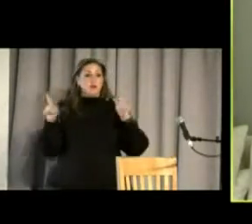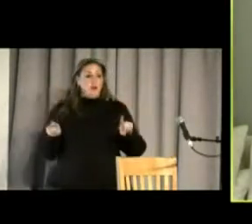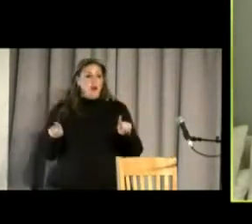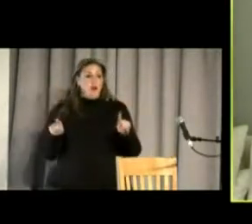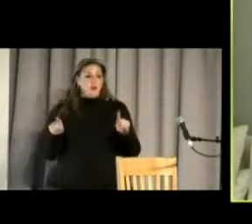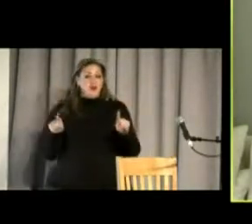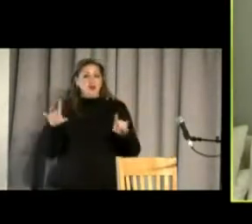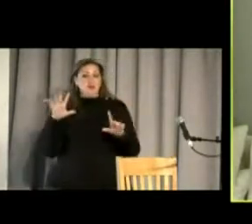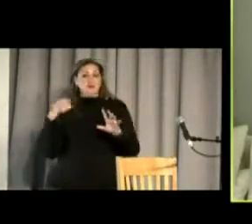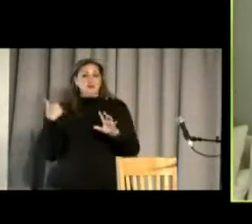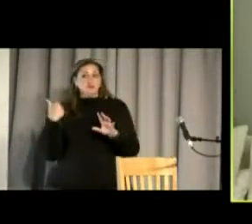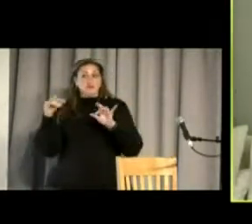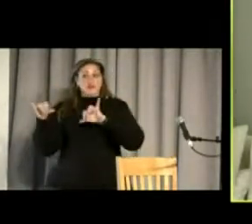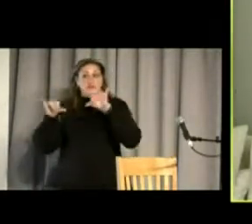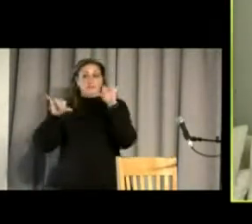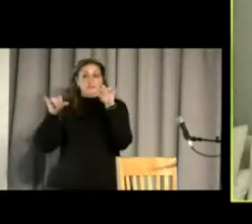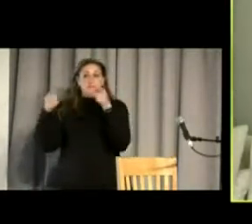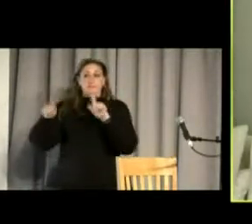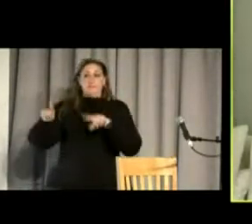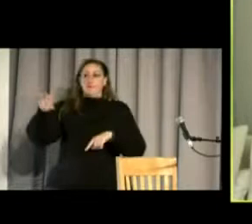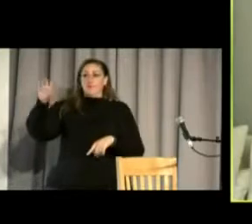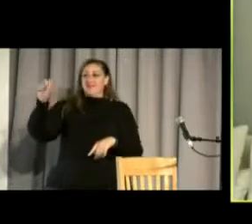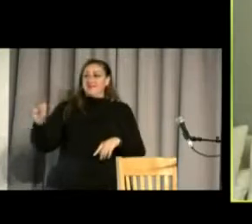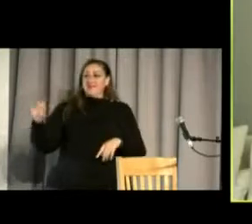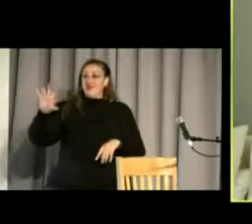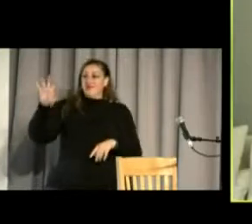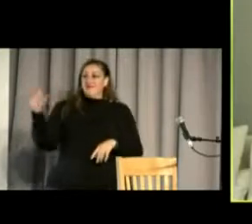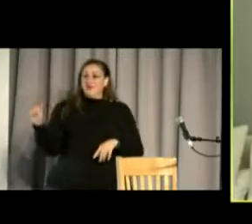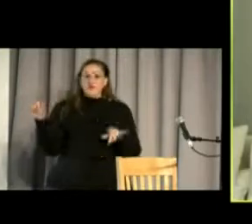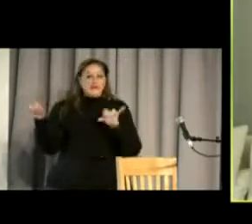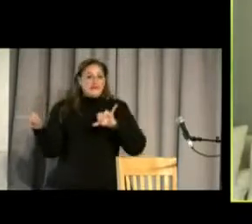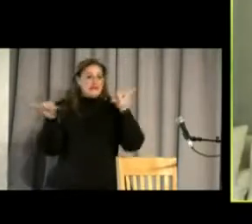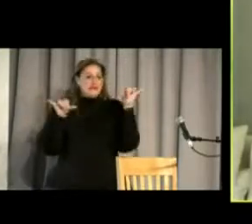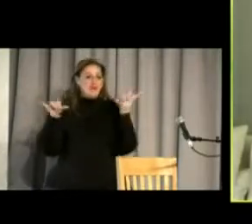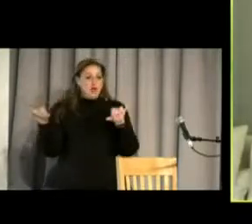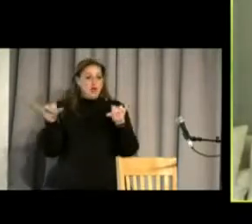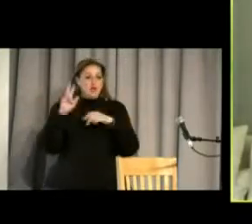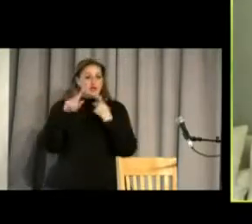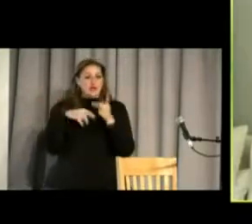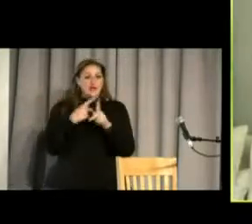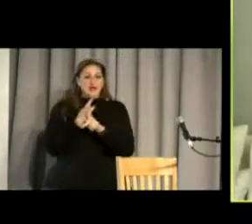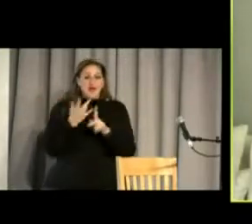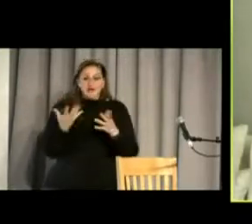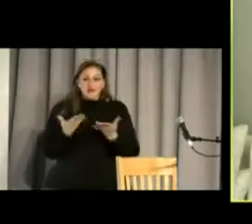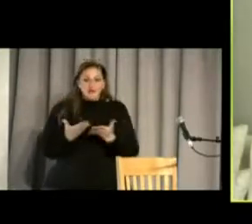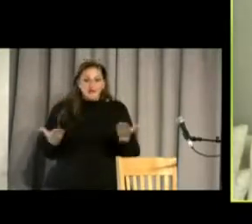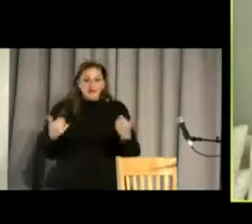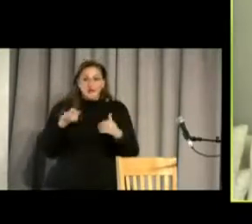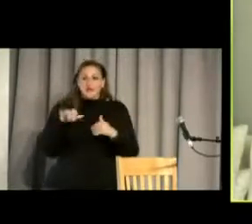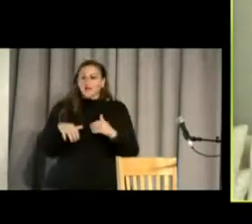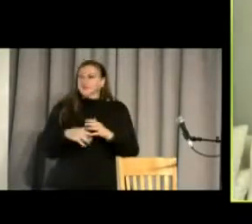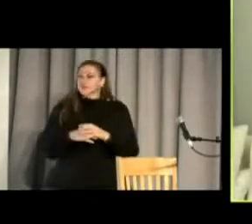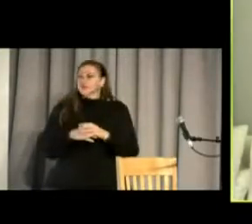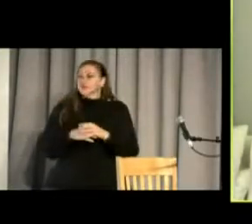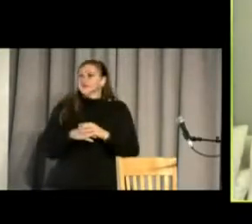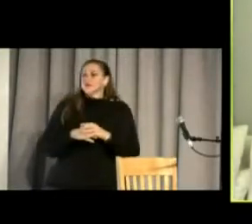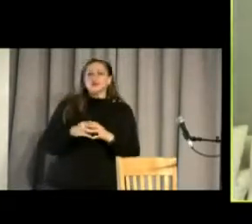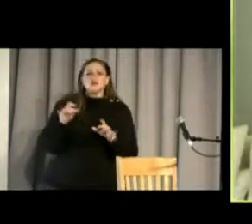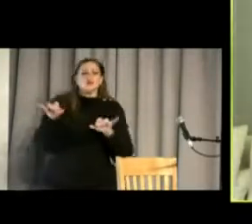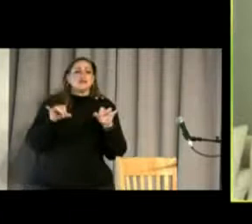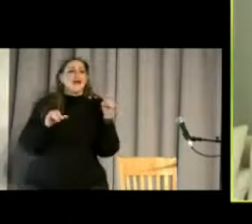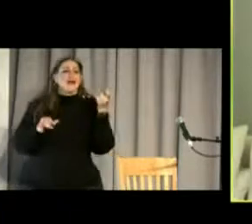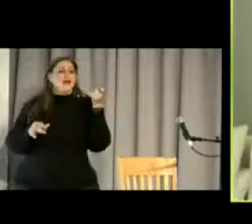comrades in South Africa. We share a lot of similarities. And I had time to, in the late